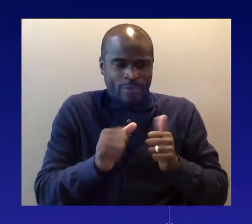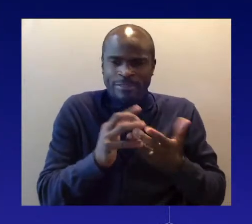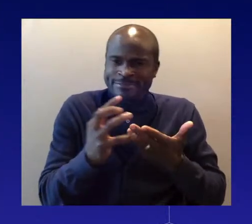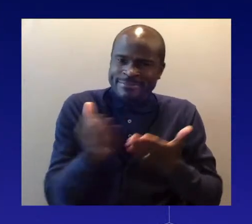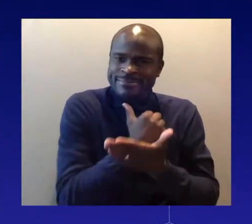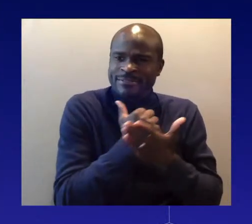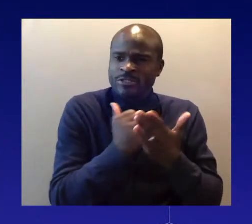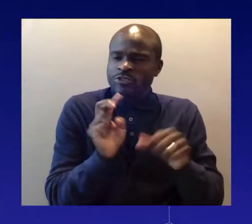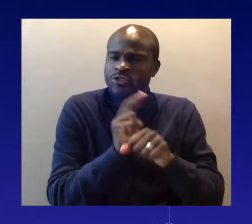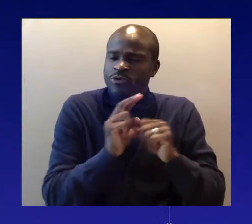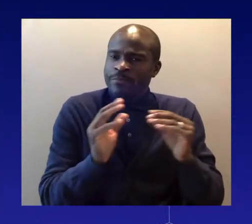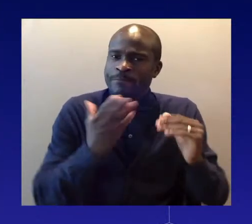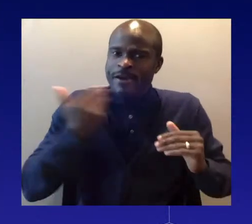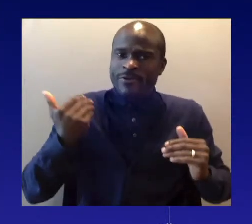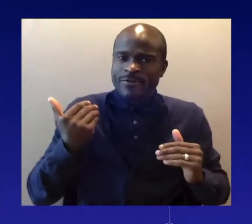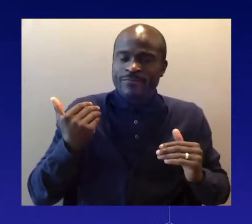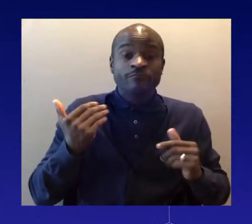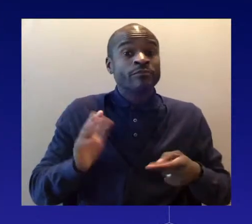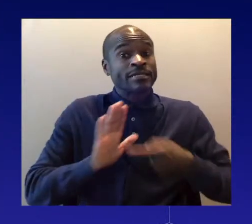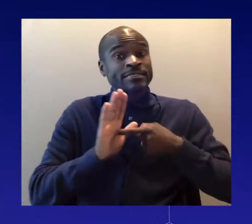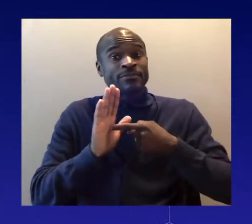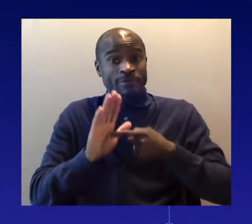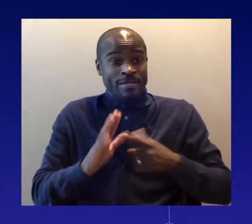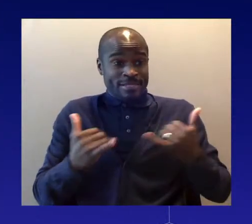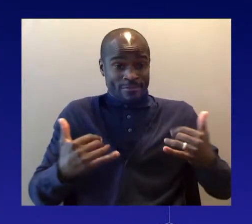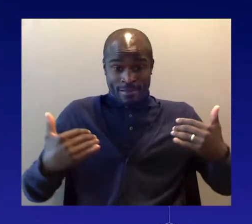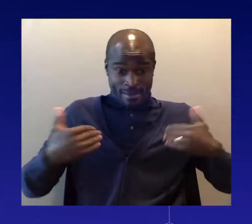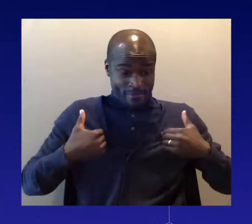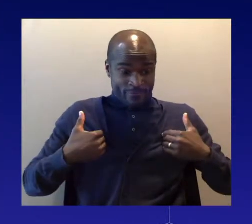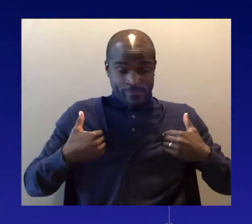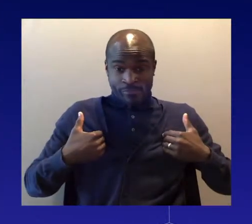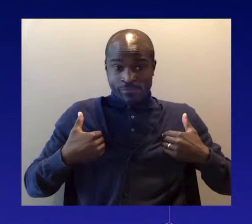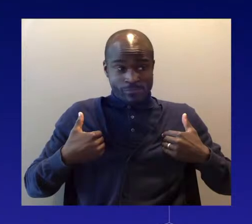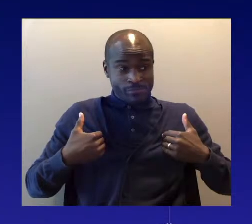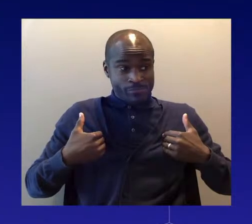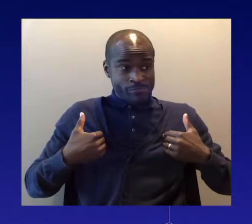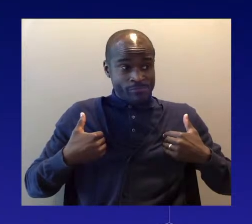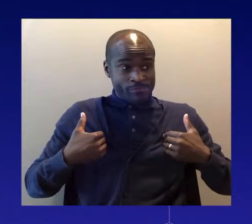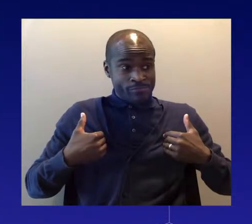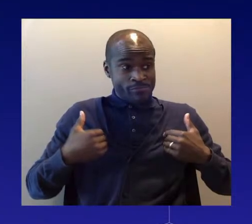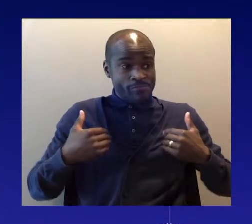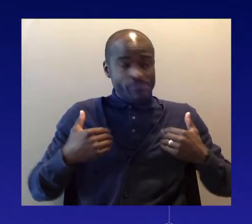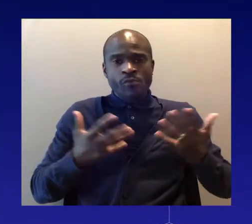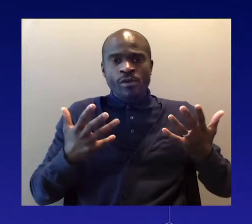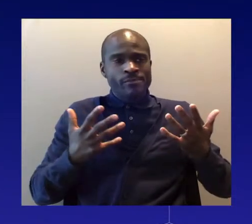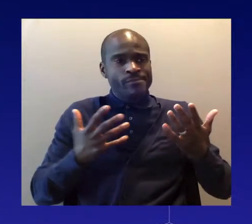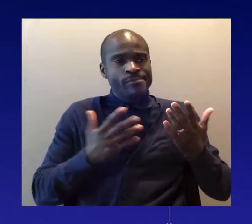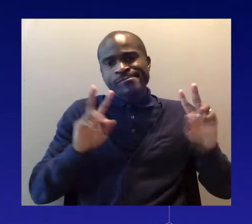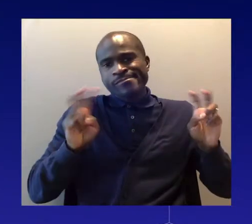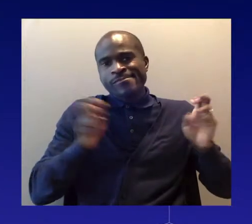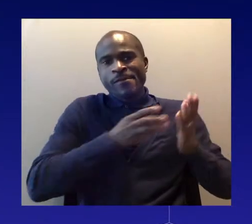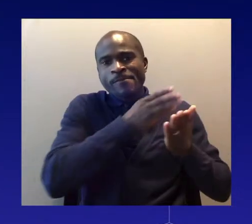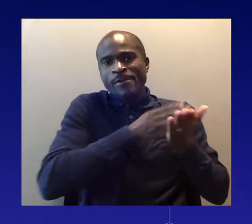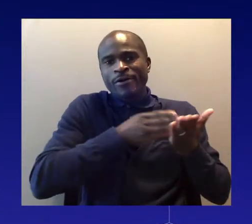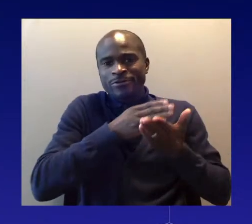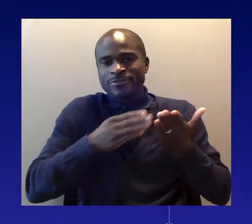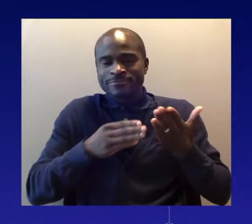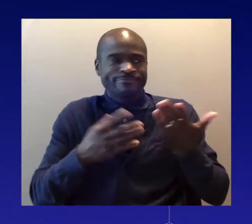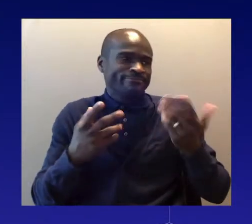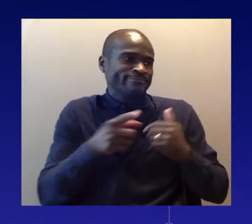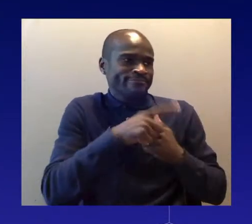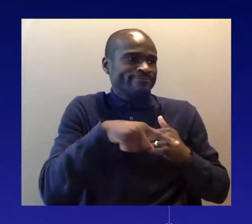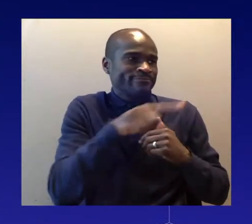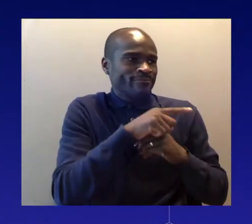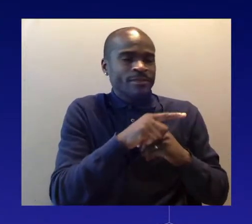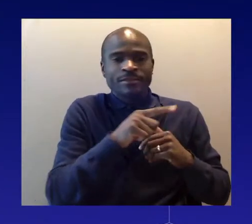getting to us, but what can we use right now to make sure that the parts that we know, survivorship with cancer patients, that we can do in the